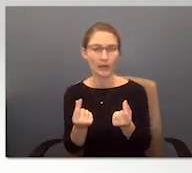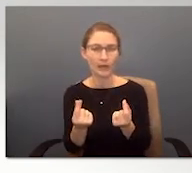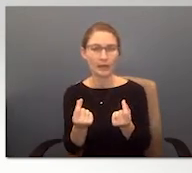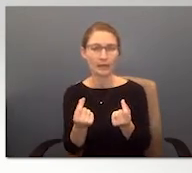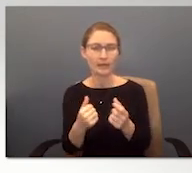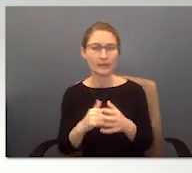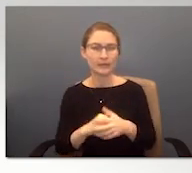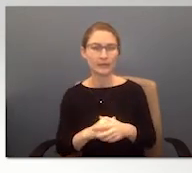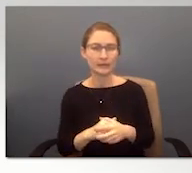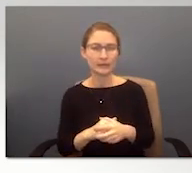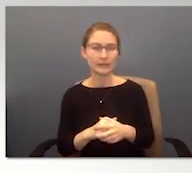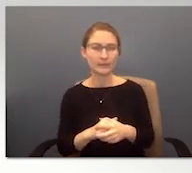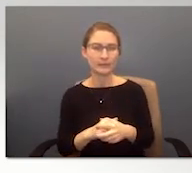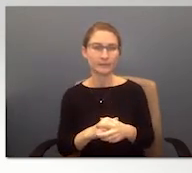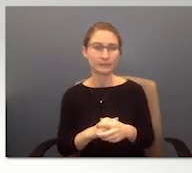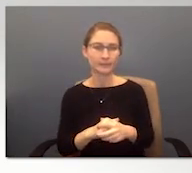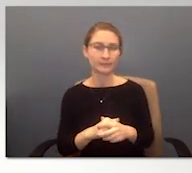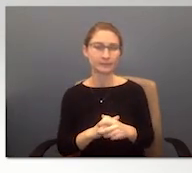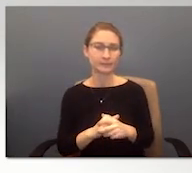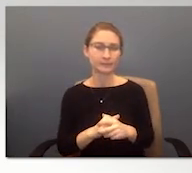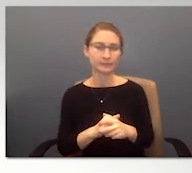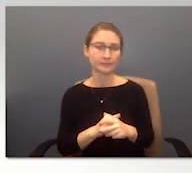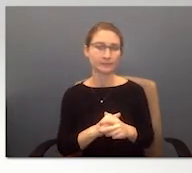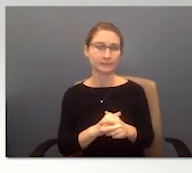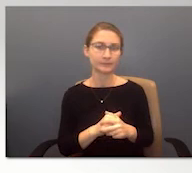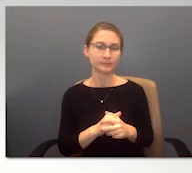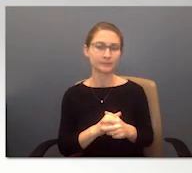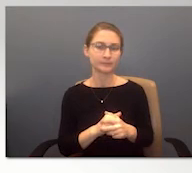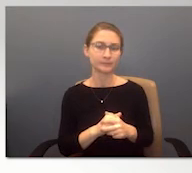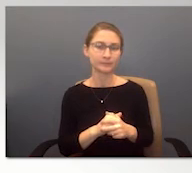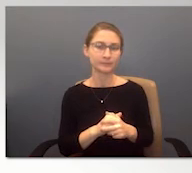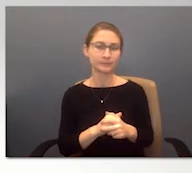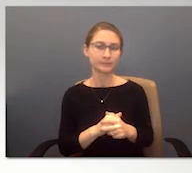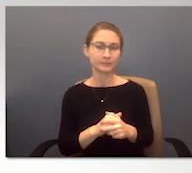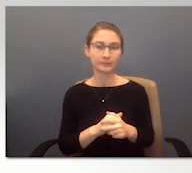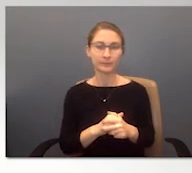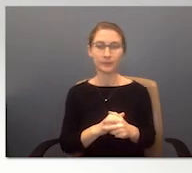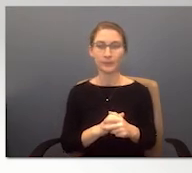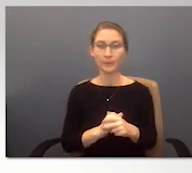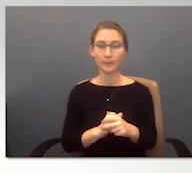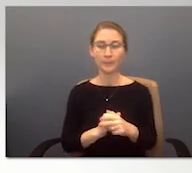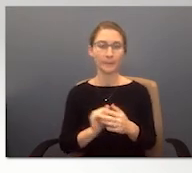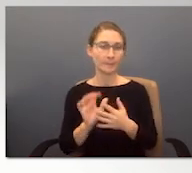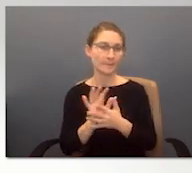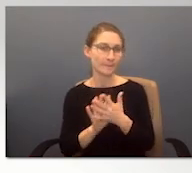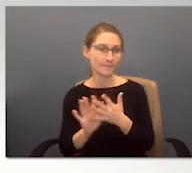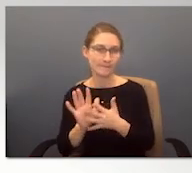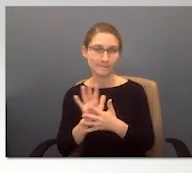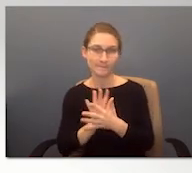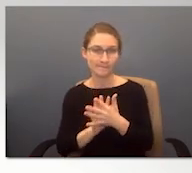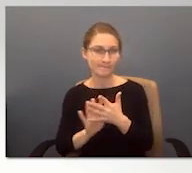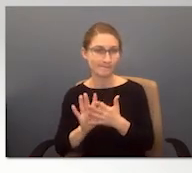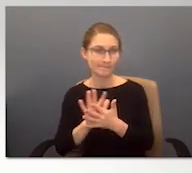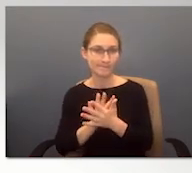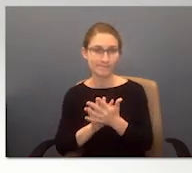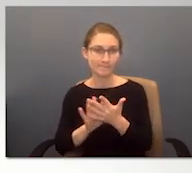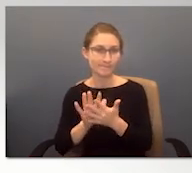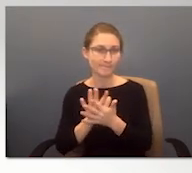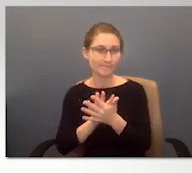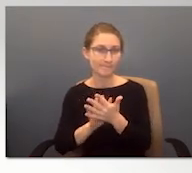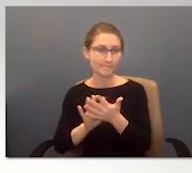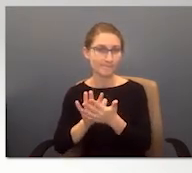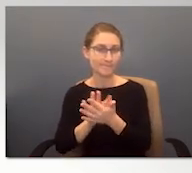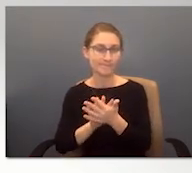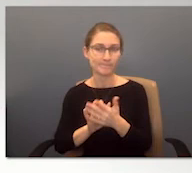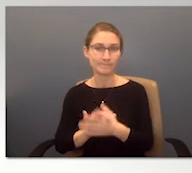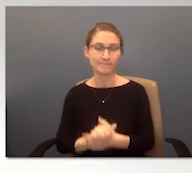heard this, if I may. Please, Dr. Karsh, please. we've heard this from families, I think, in various different local Early Steps offices, and